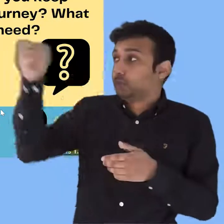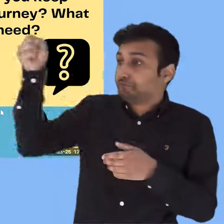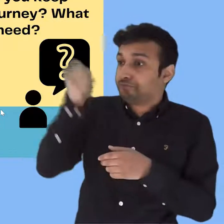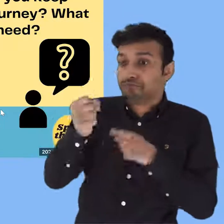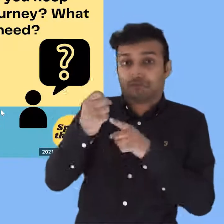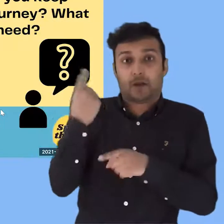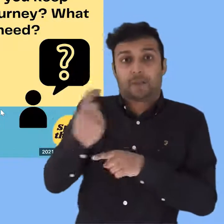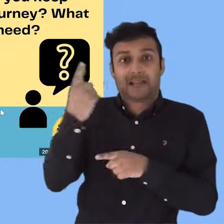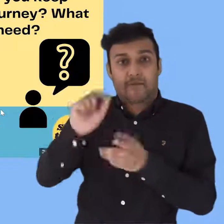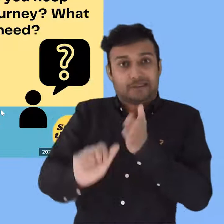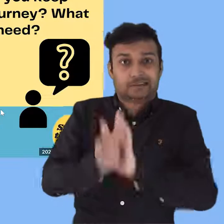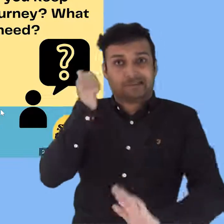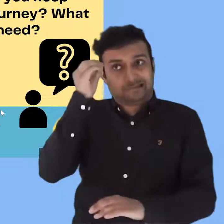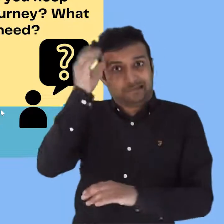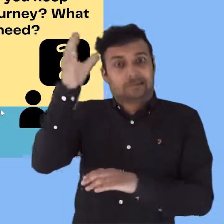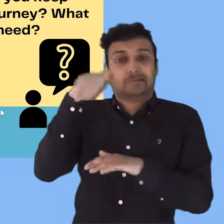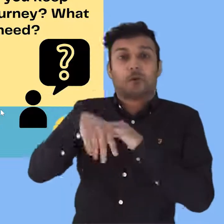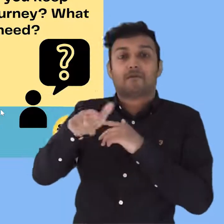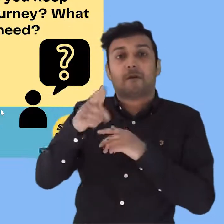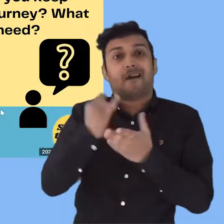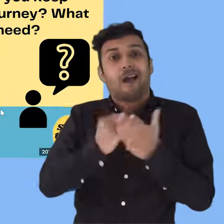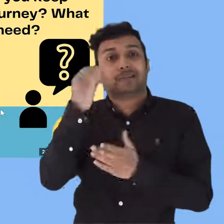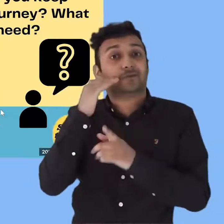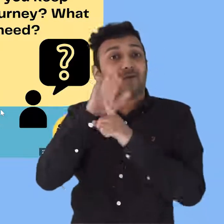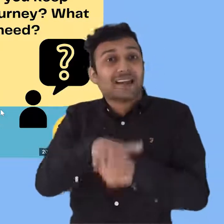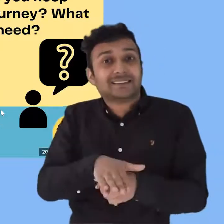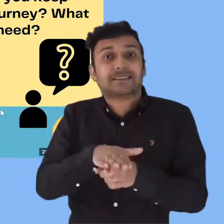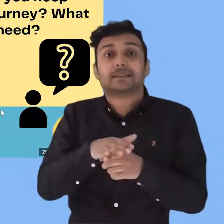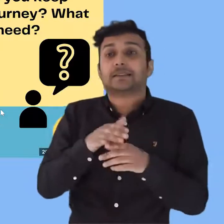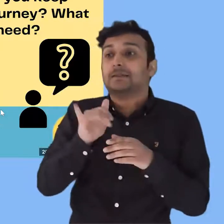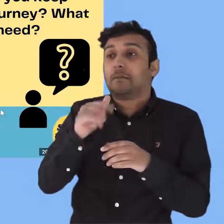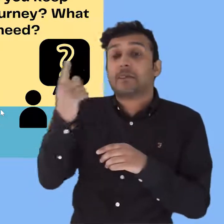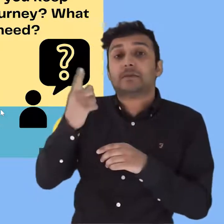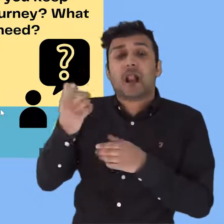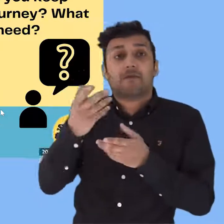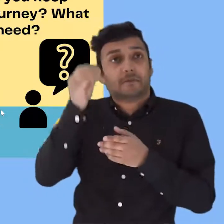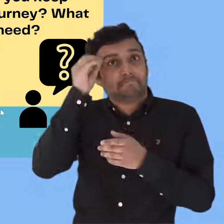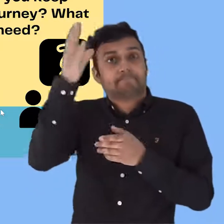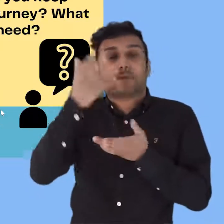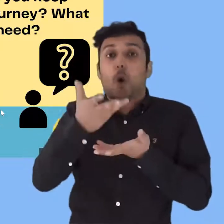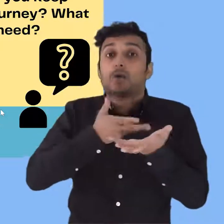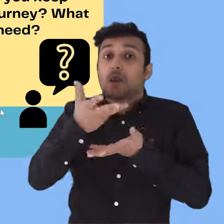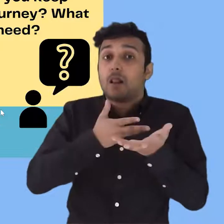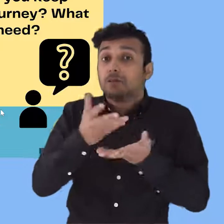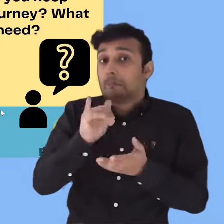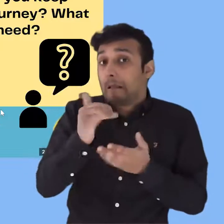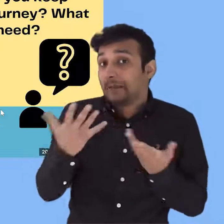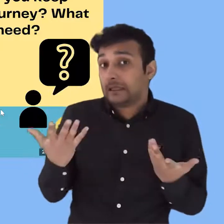consultant, for example, Liz? I haven't been asked to say